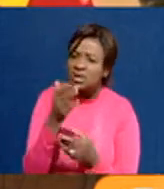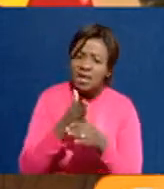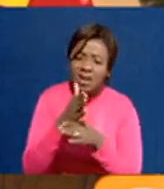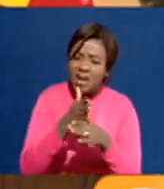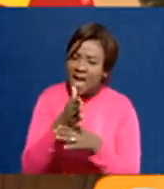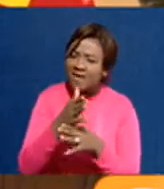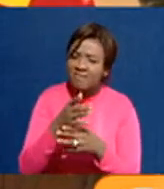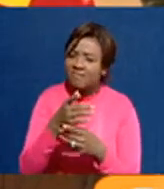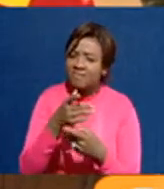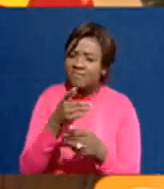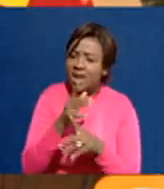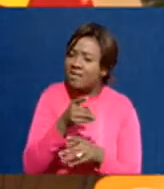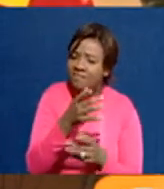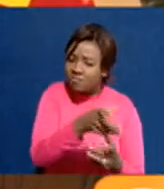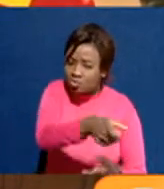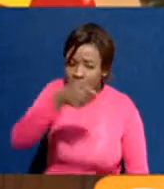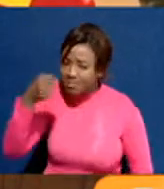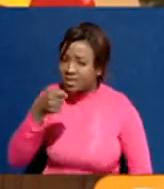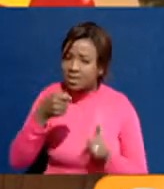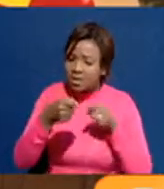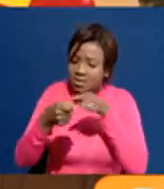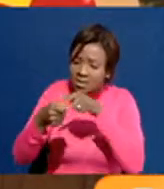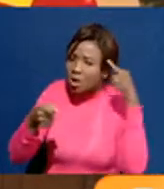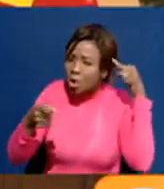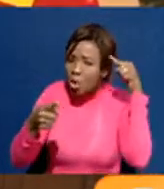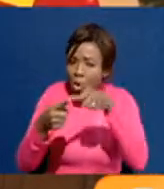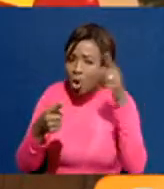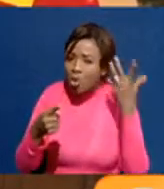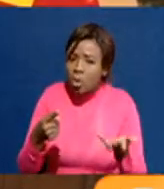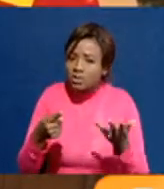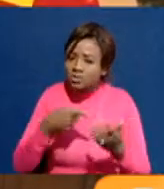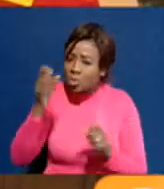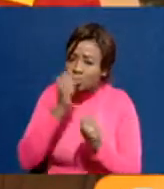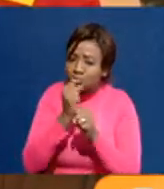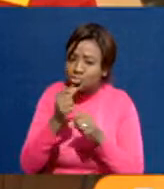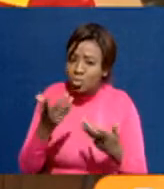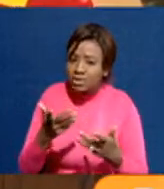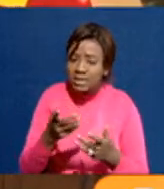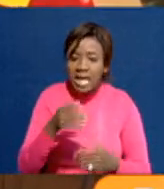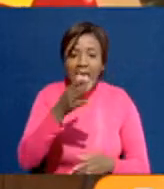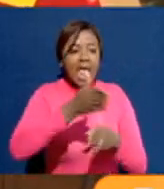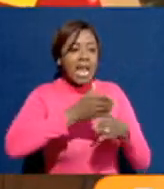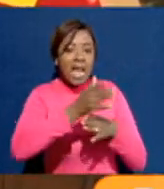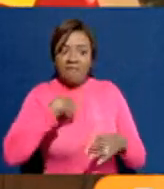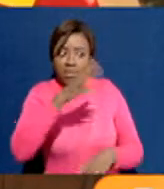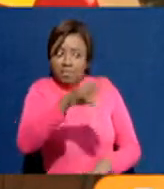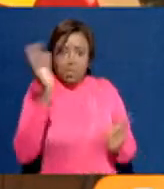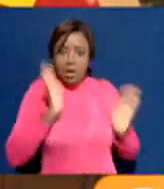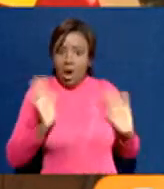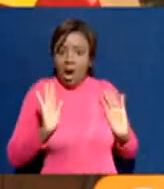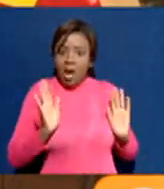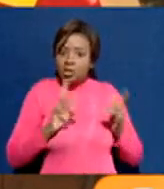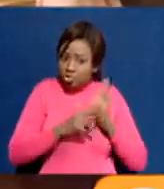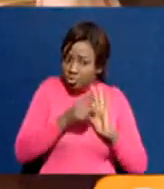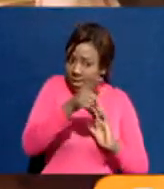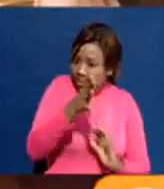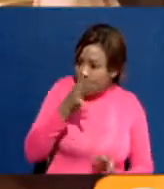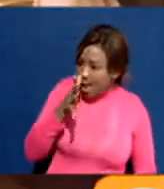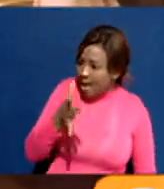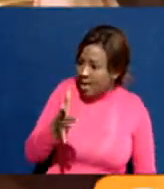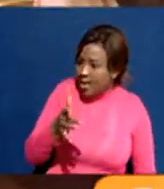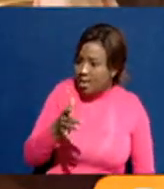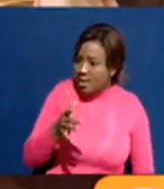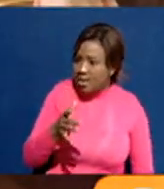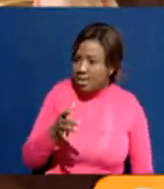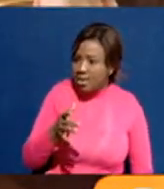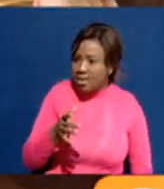kama ulikuja lunch time au ulichukua asubuhi. Kuchukua kisu kwa boma kwani ulikuwa unaenda kufanya nini kisu? Ah, kisu mimi sikuchukua. So Mora pia amekudanganyia. Confirm that